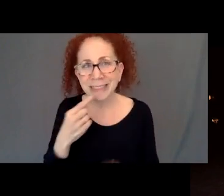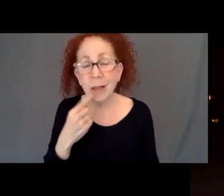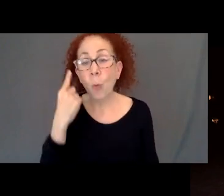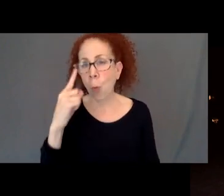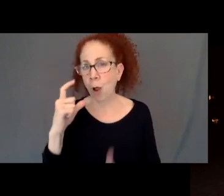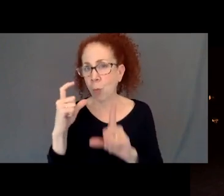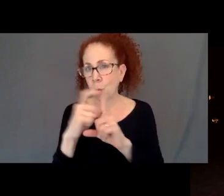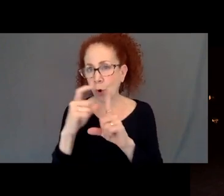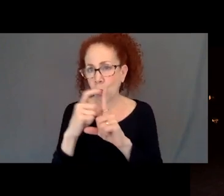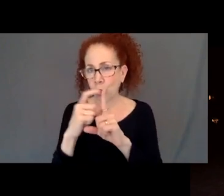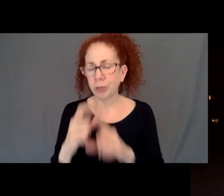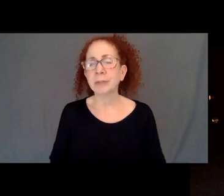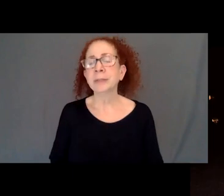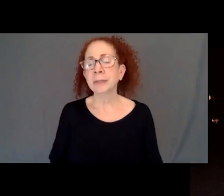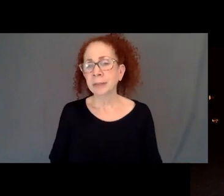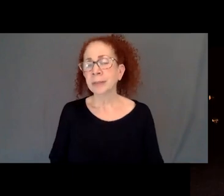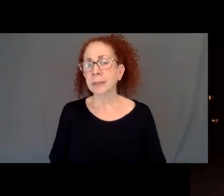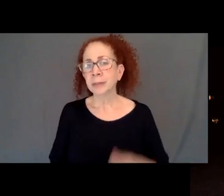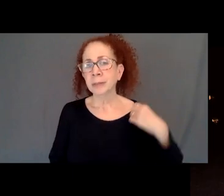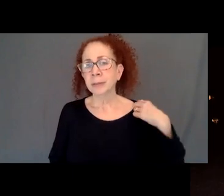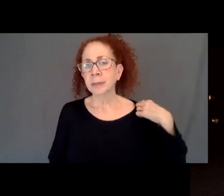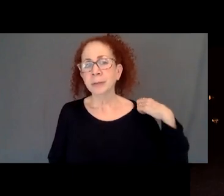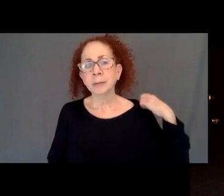One word that's been like,